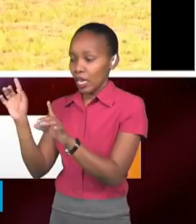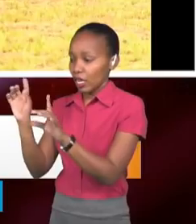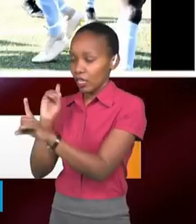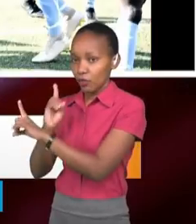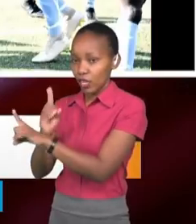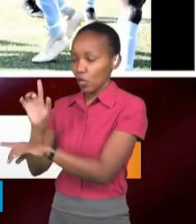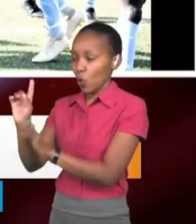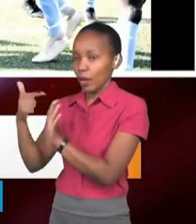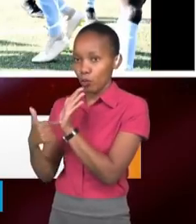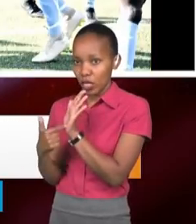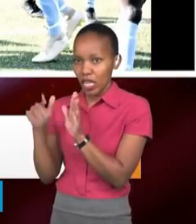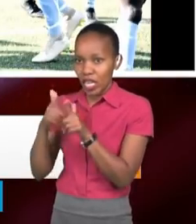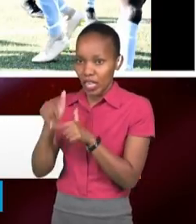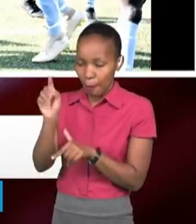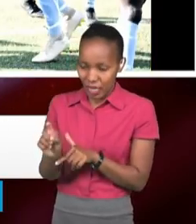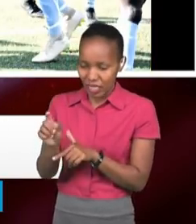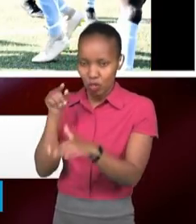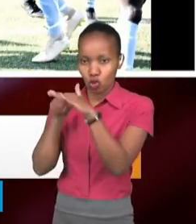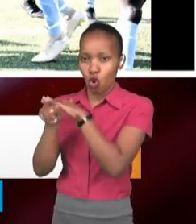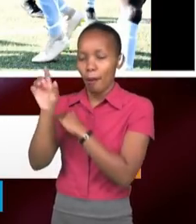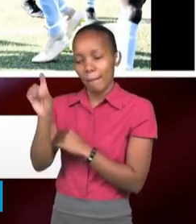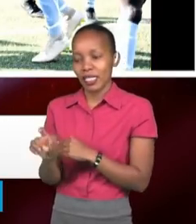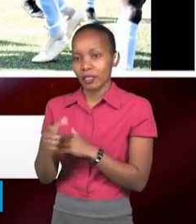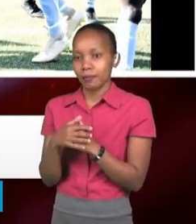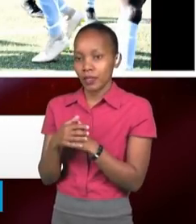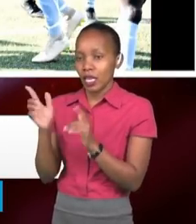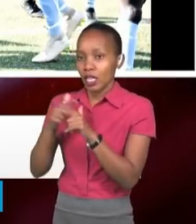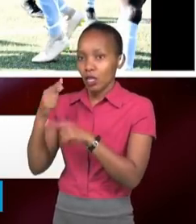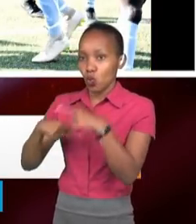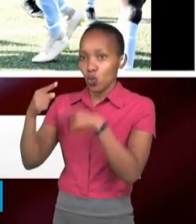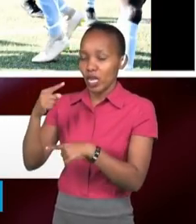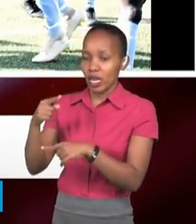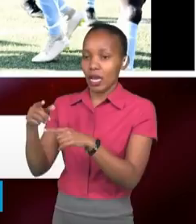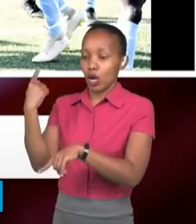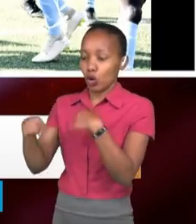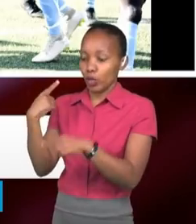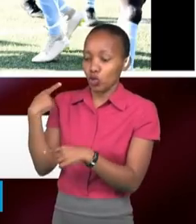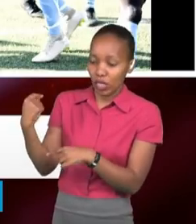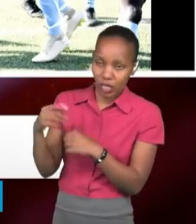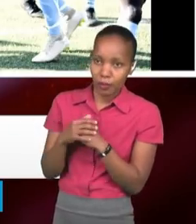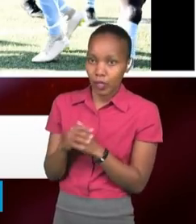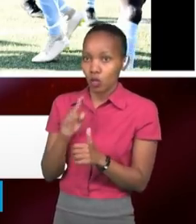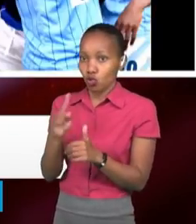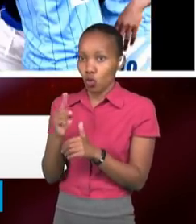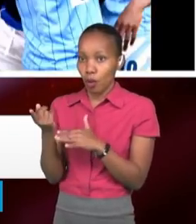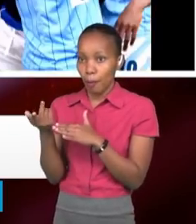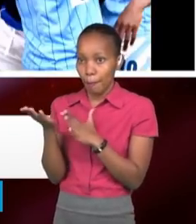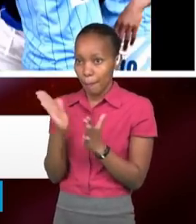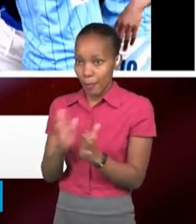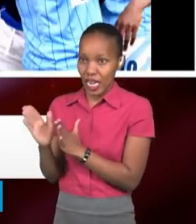meant that we actually had to score and win the St. Joseph's games. So, the preparation was